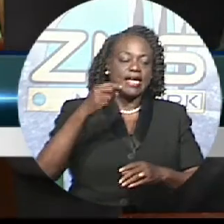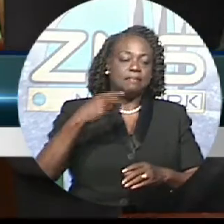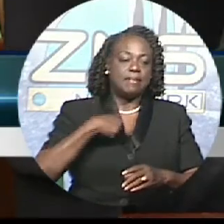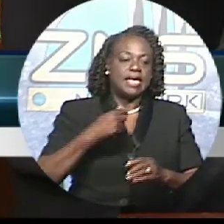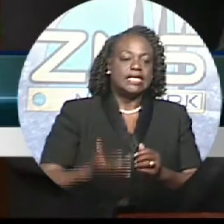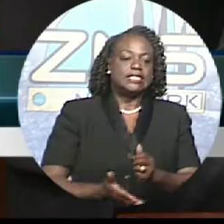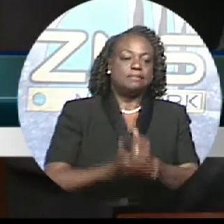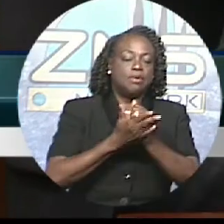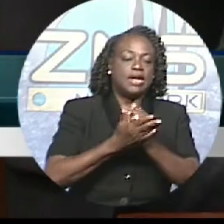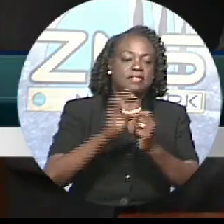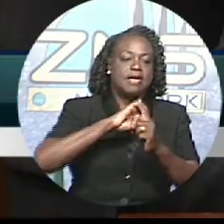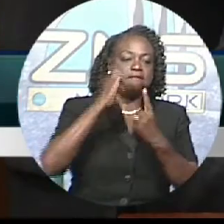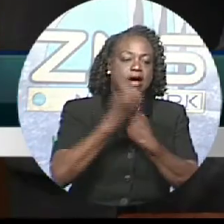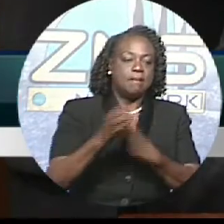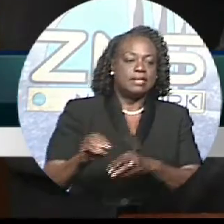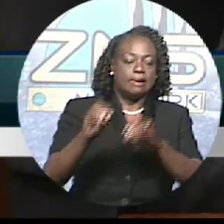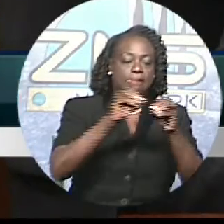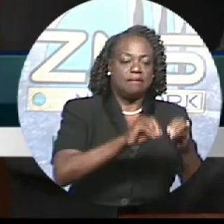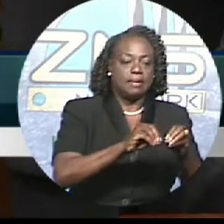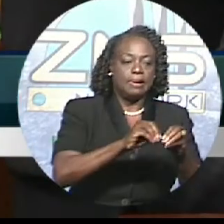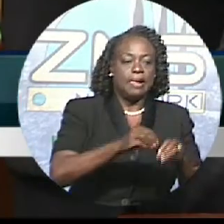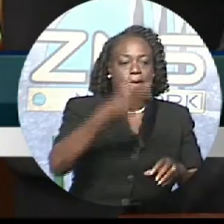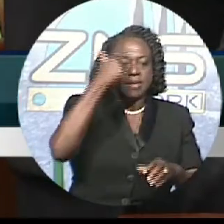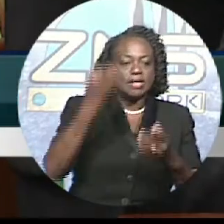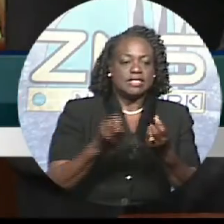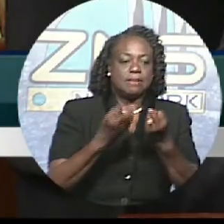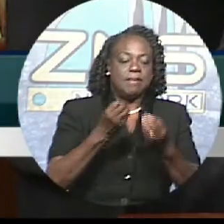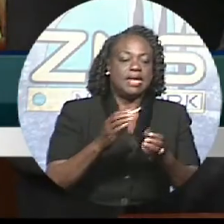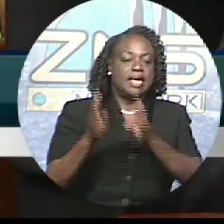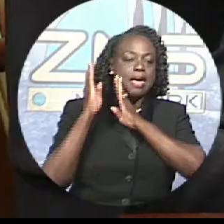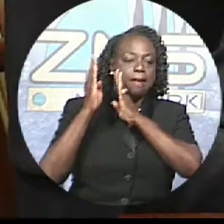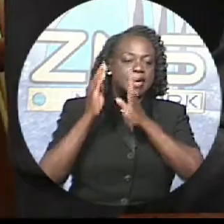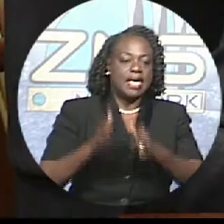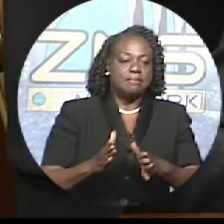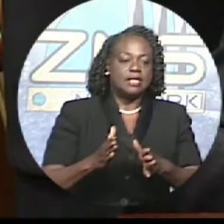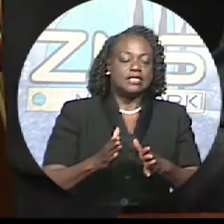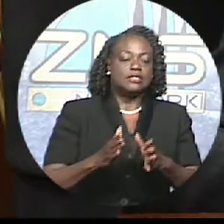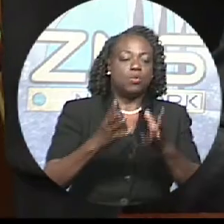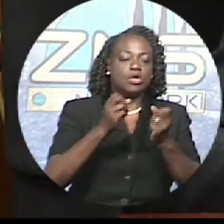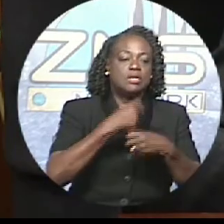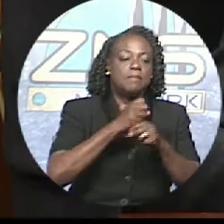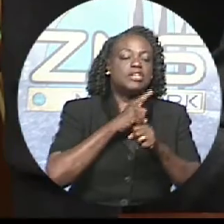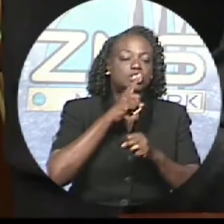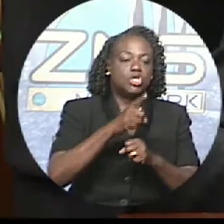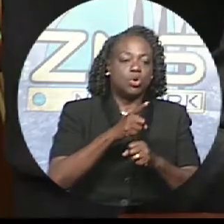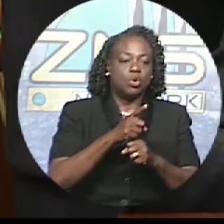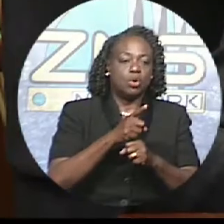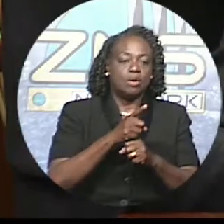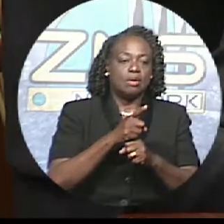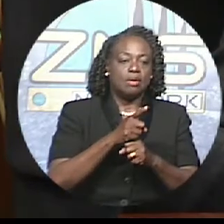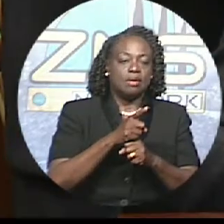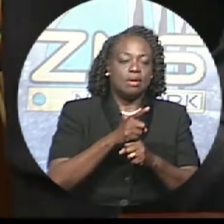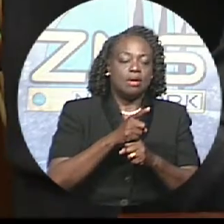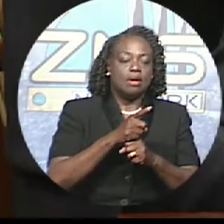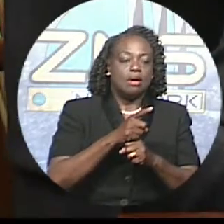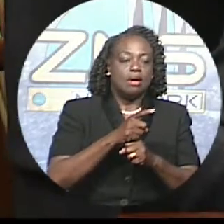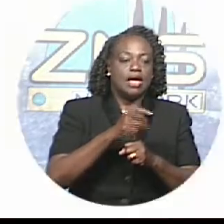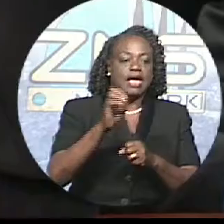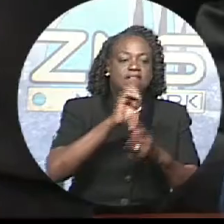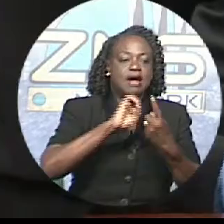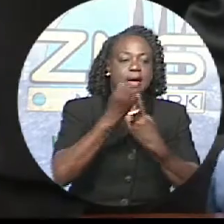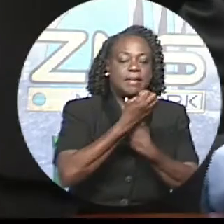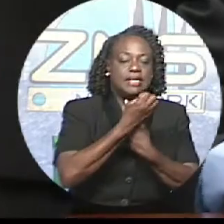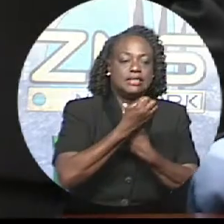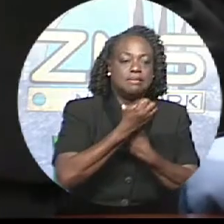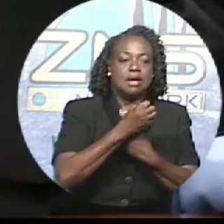for while many Bahamians are determined to ensure economic development, we are not determined to ensure it at the cost of the